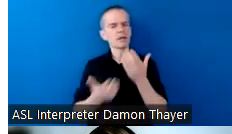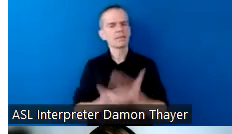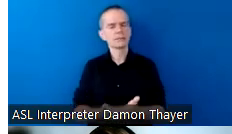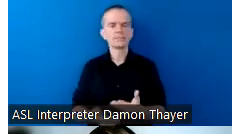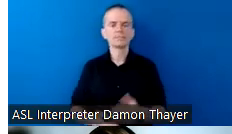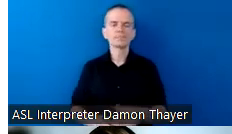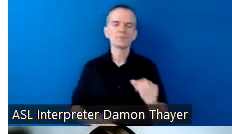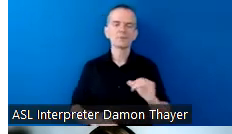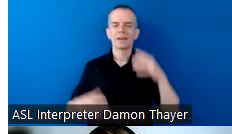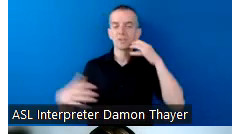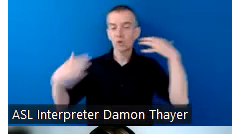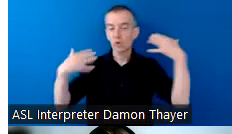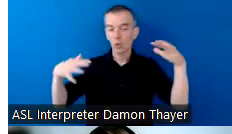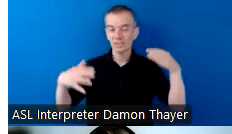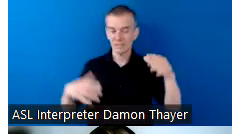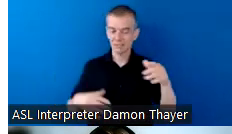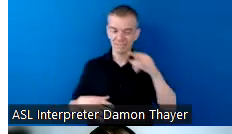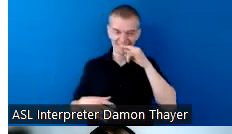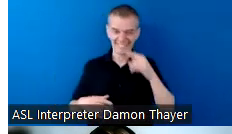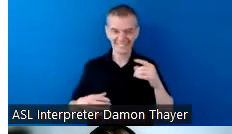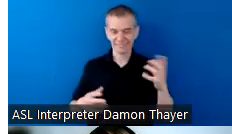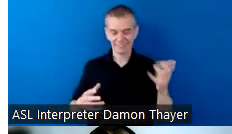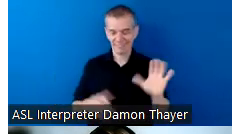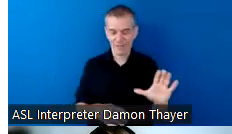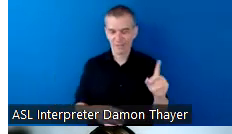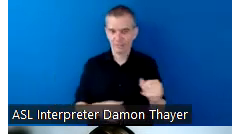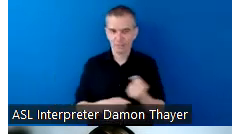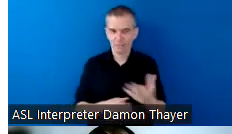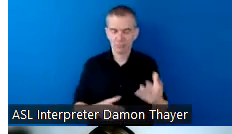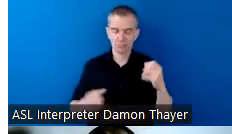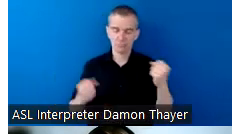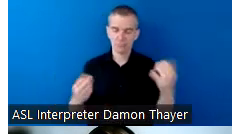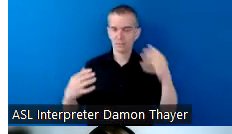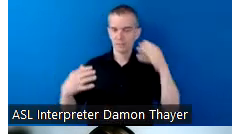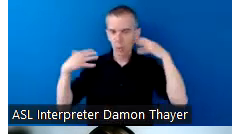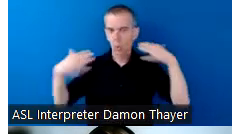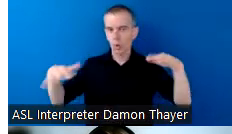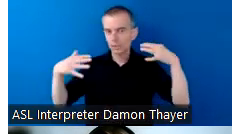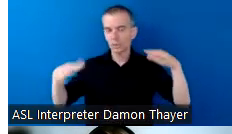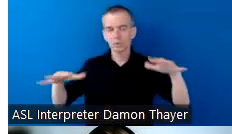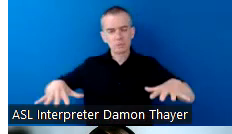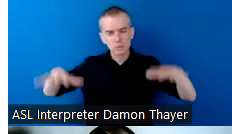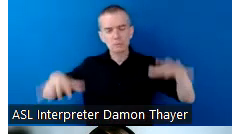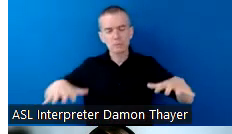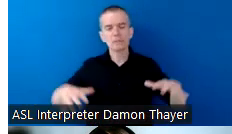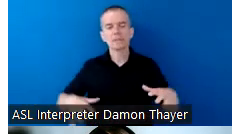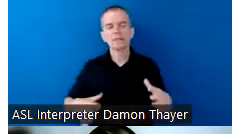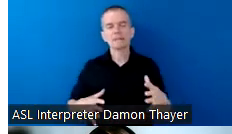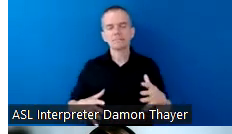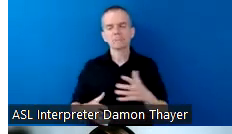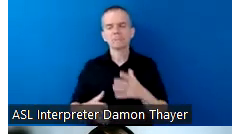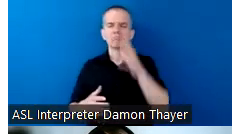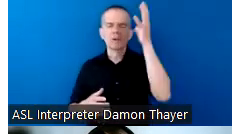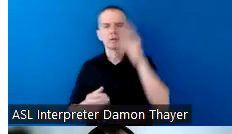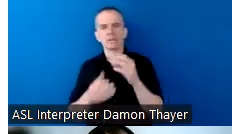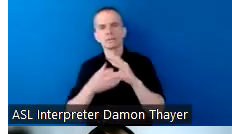soundproof a unit for a child who's, because of their disability, they're making a lot of noise, right? Really what it comes down to is it going to hold up